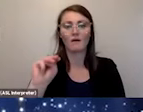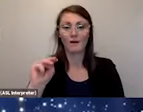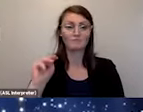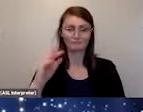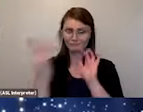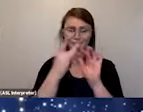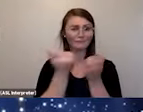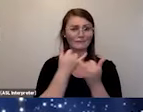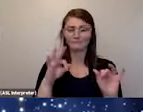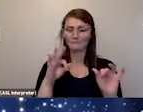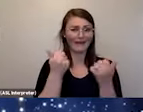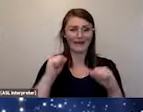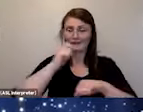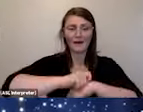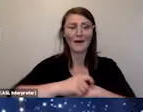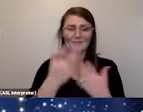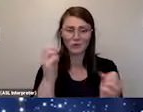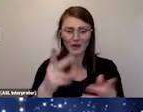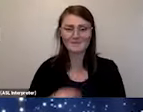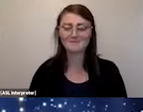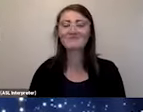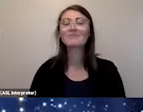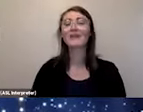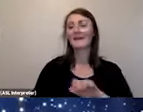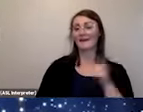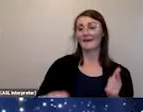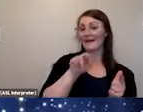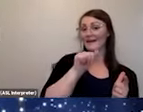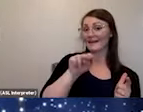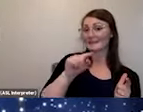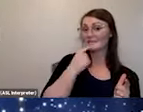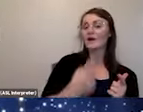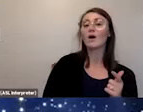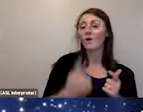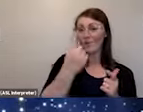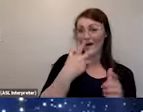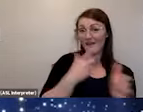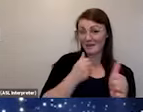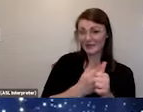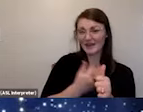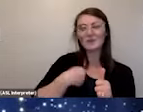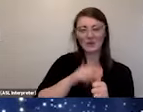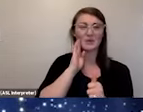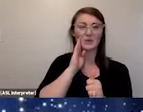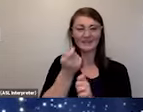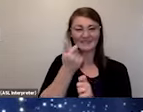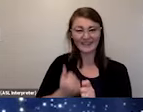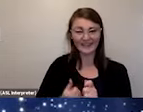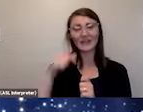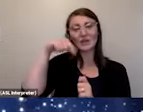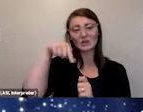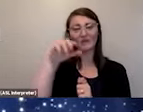you so much, Lindsay. Quick update for everyone tuning in. We will be deleting the Q&A section scheduled since